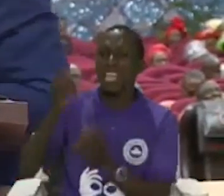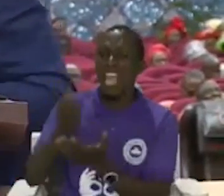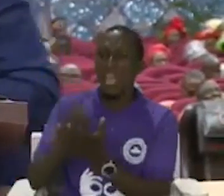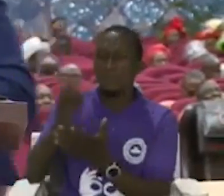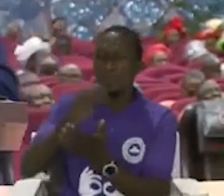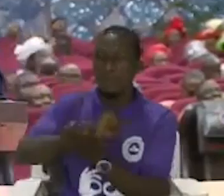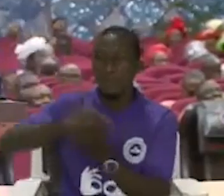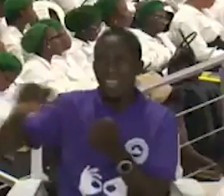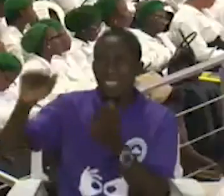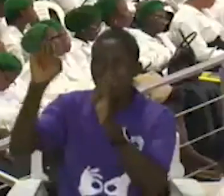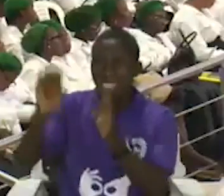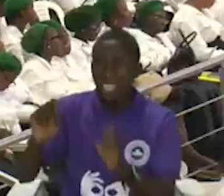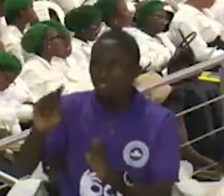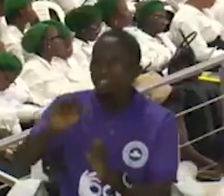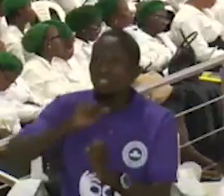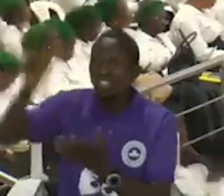for.